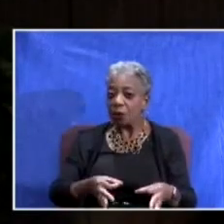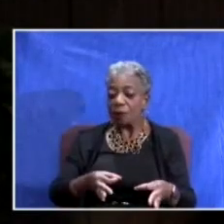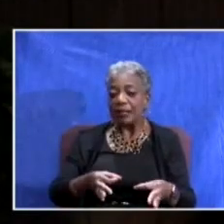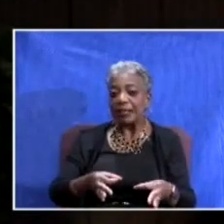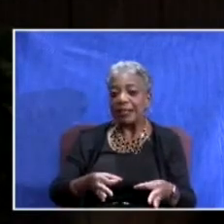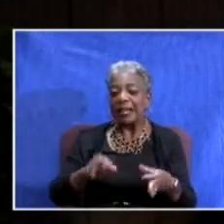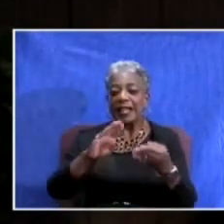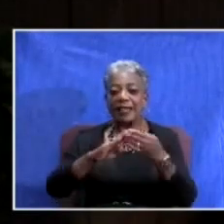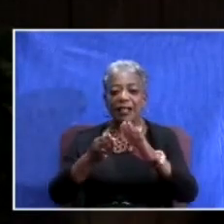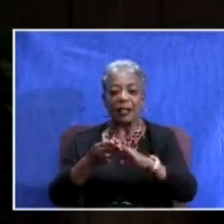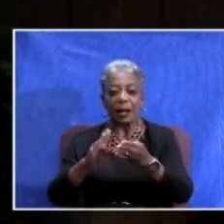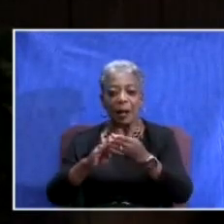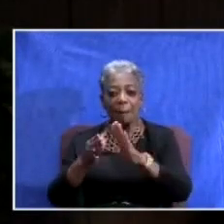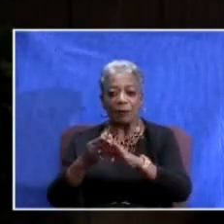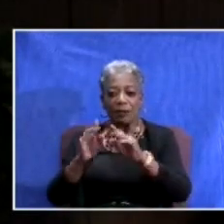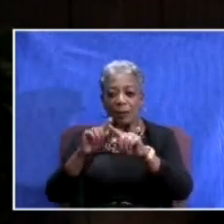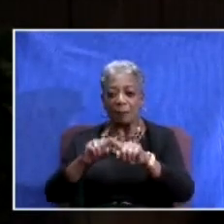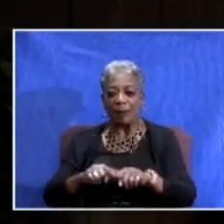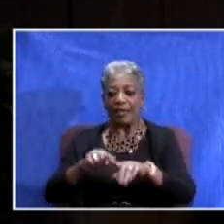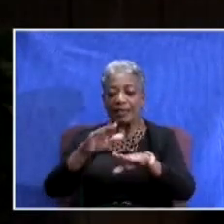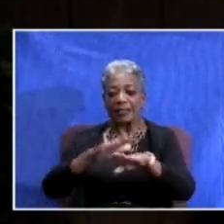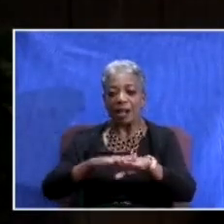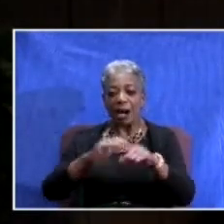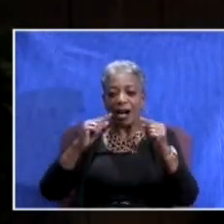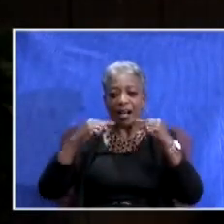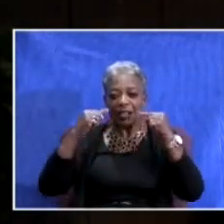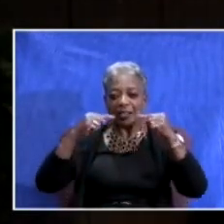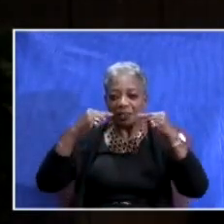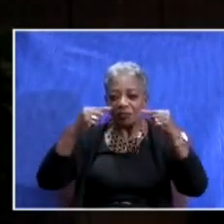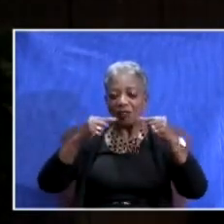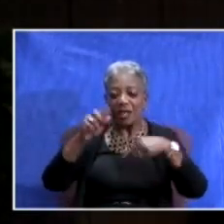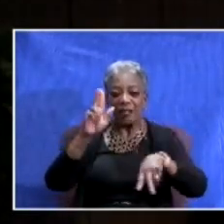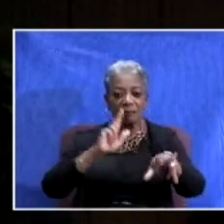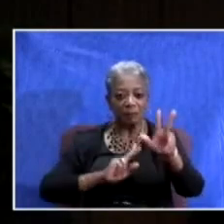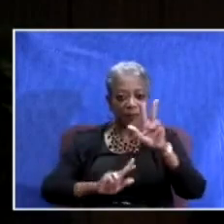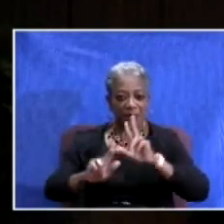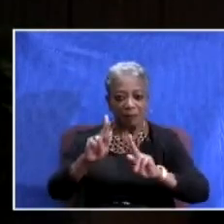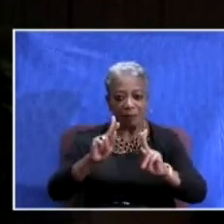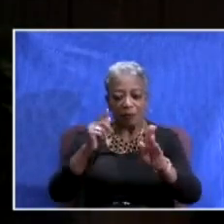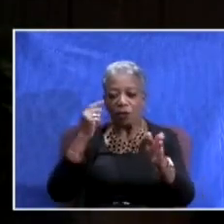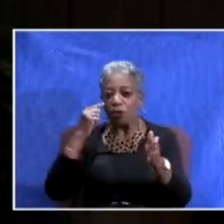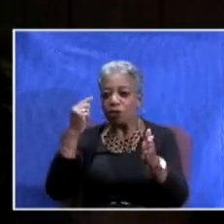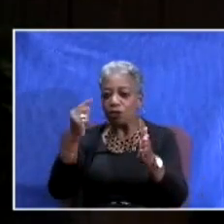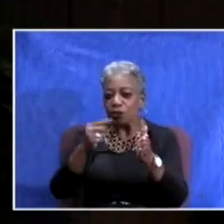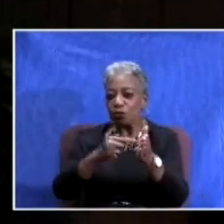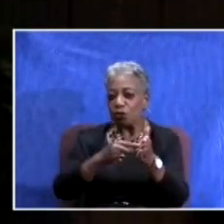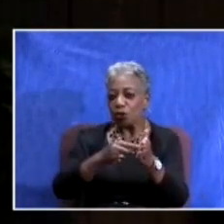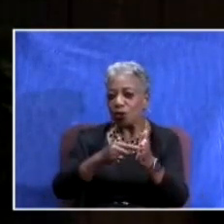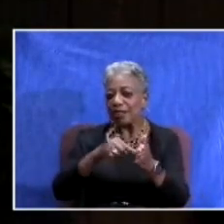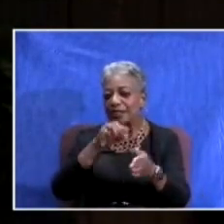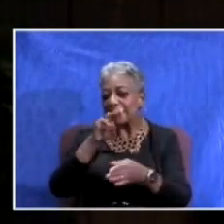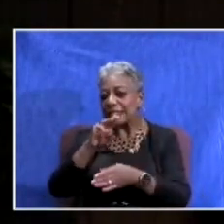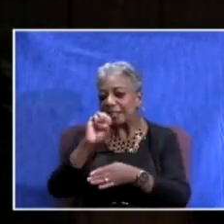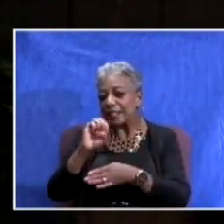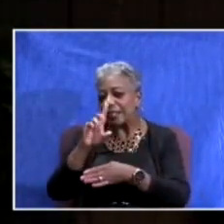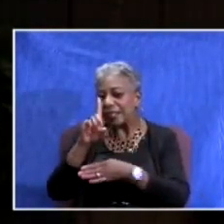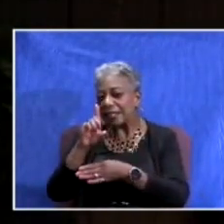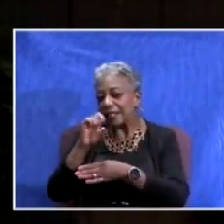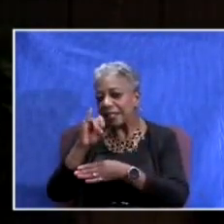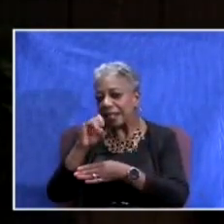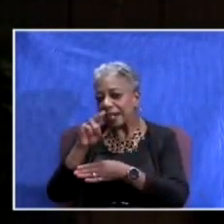median. What's the median? When it comes to median wealth, and it's all about